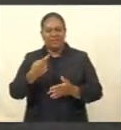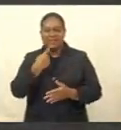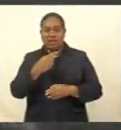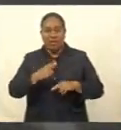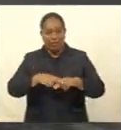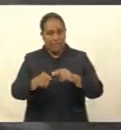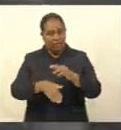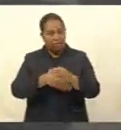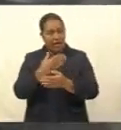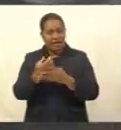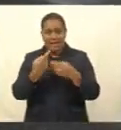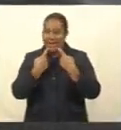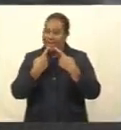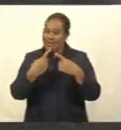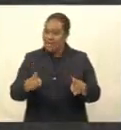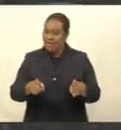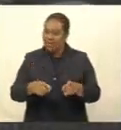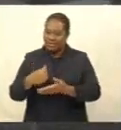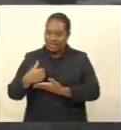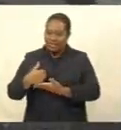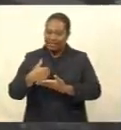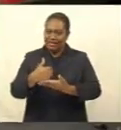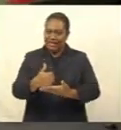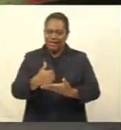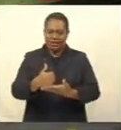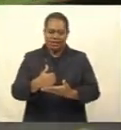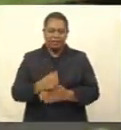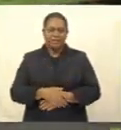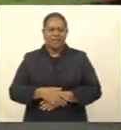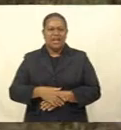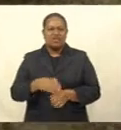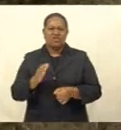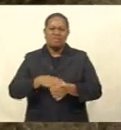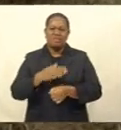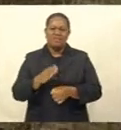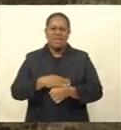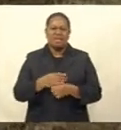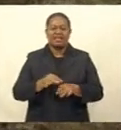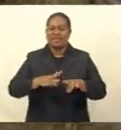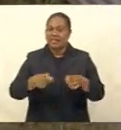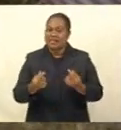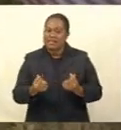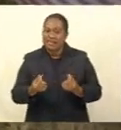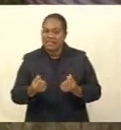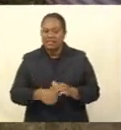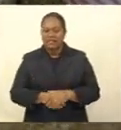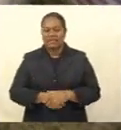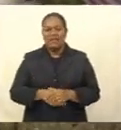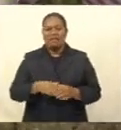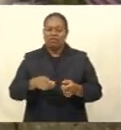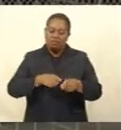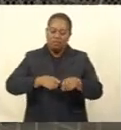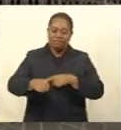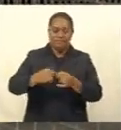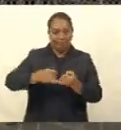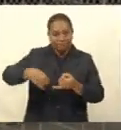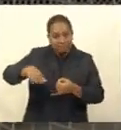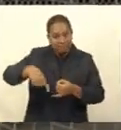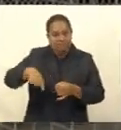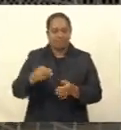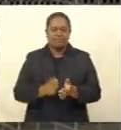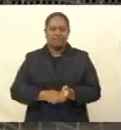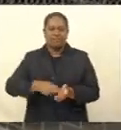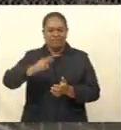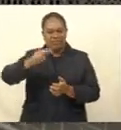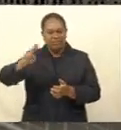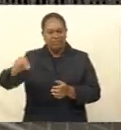Friday had announced this assistance to ease some of the hardships people living in the Suvarnasori lockdown areas are